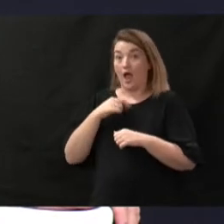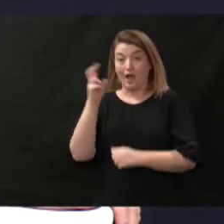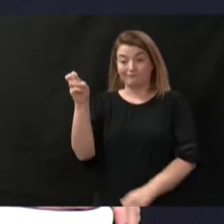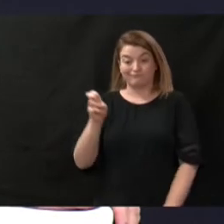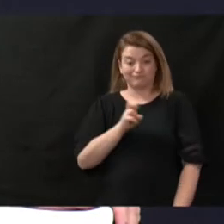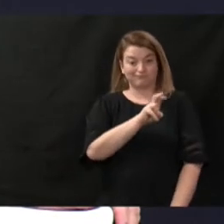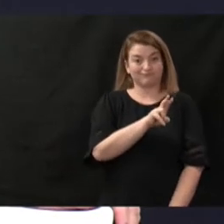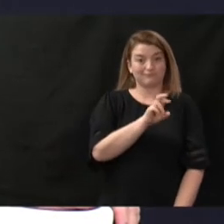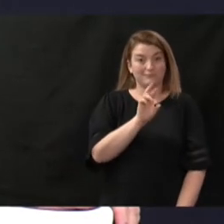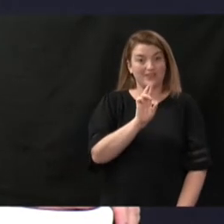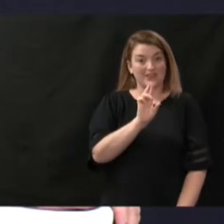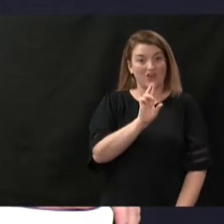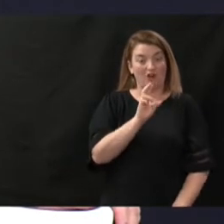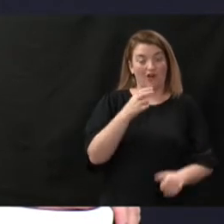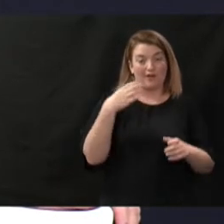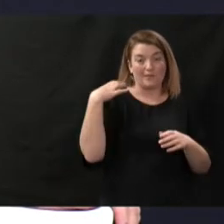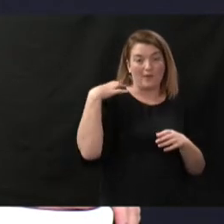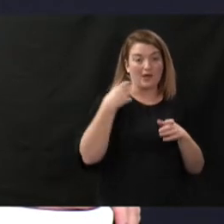No, I put it with the R. Oh, you did too? Yeah.